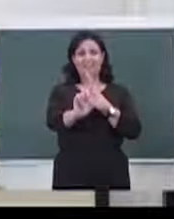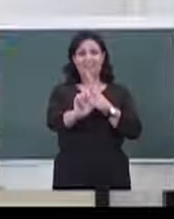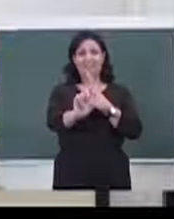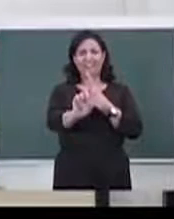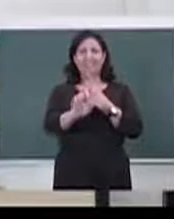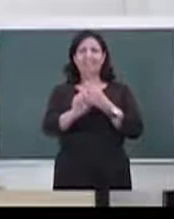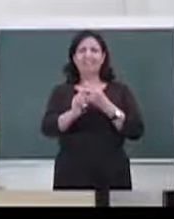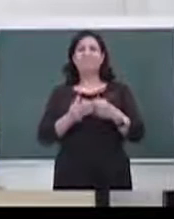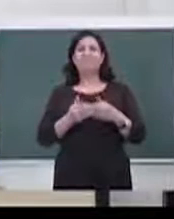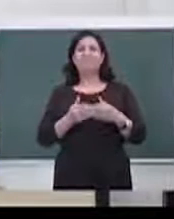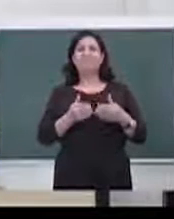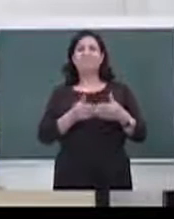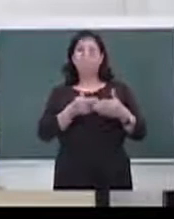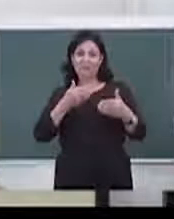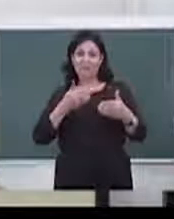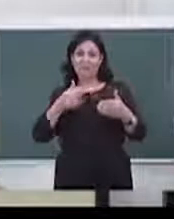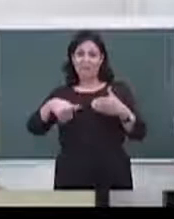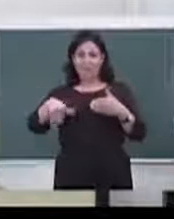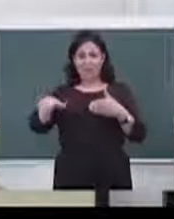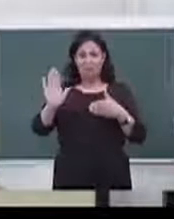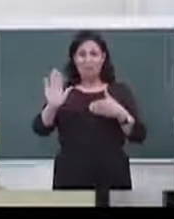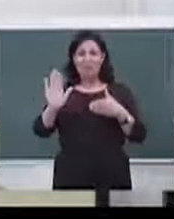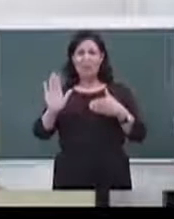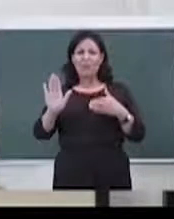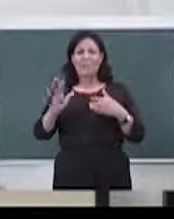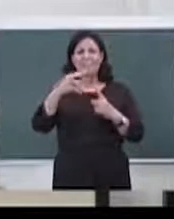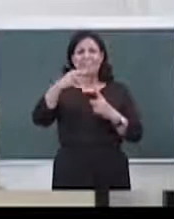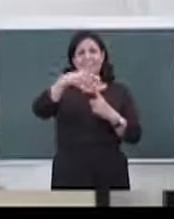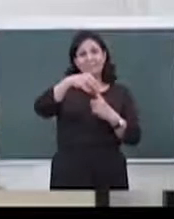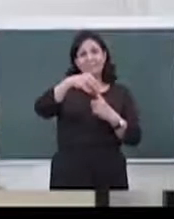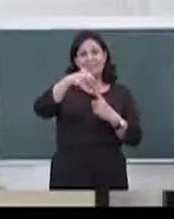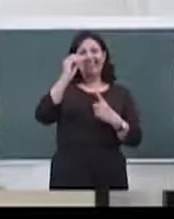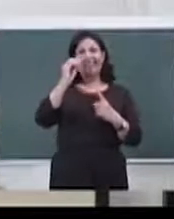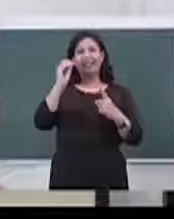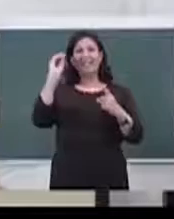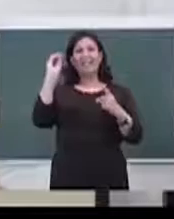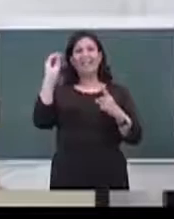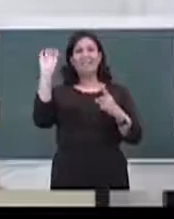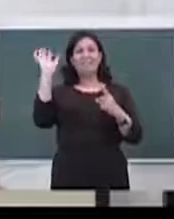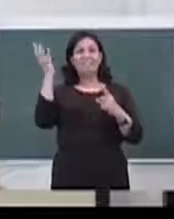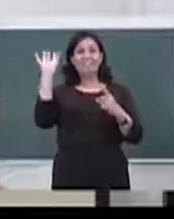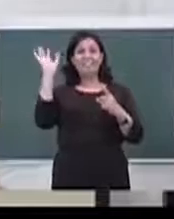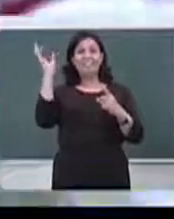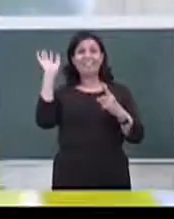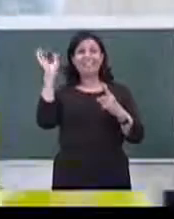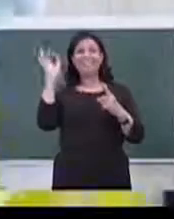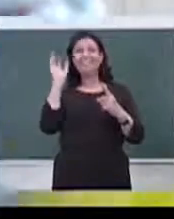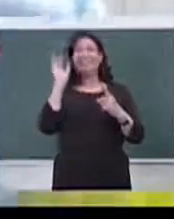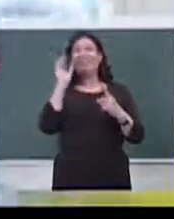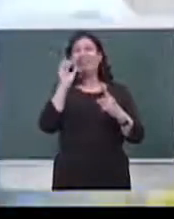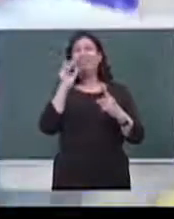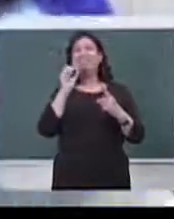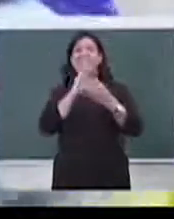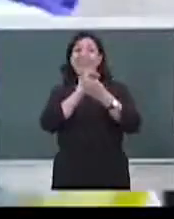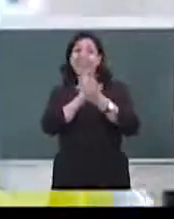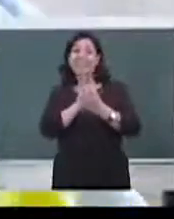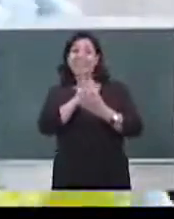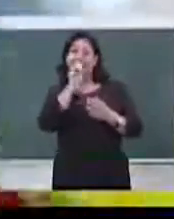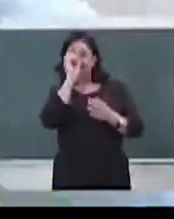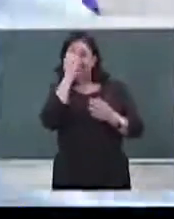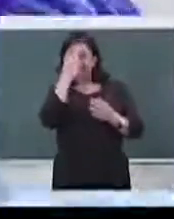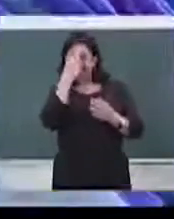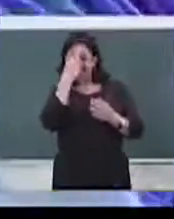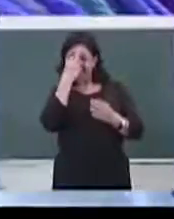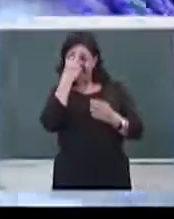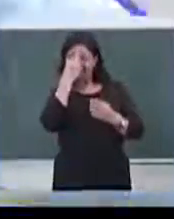Before we go, we have a special message from our special friend, Zashi.